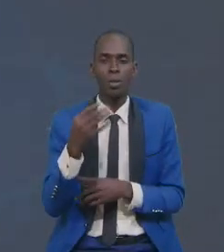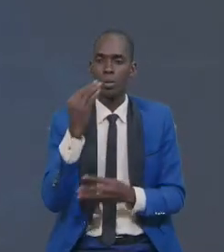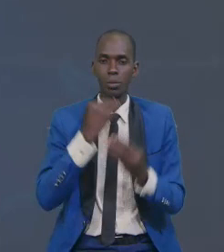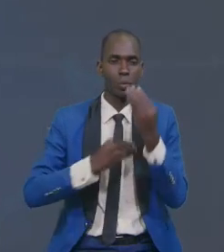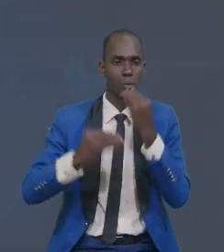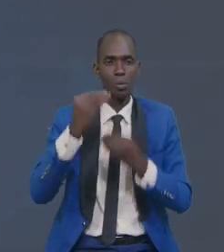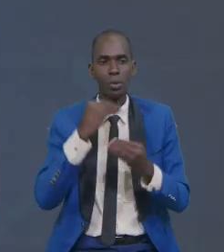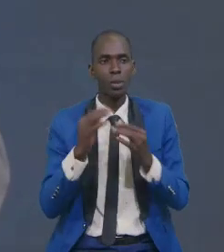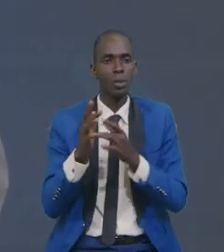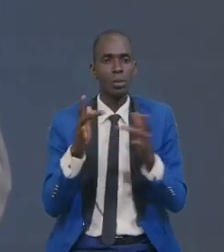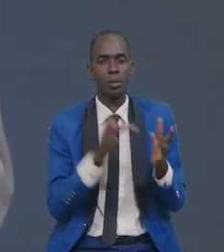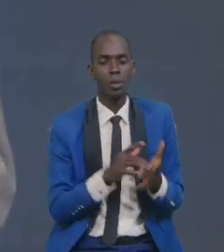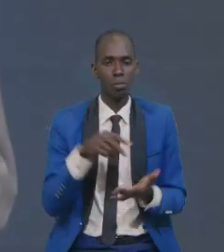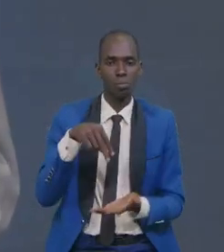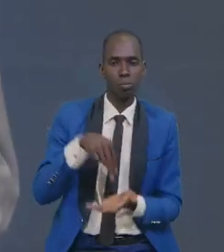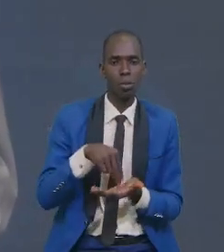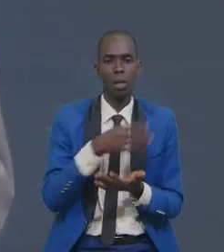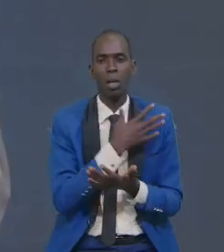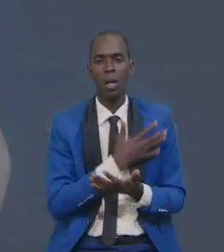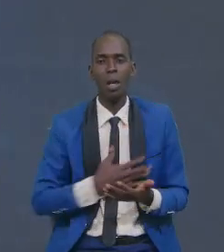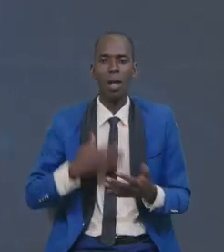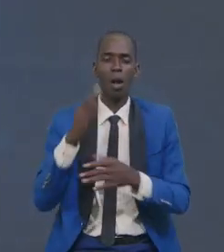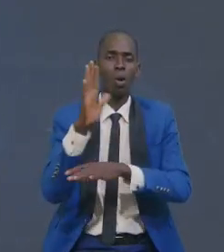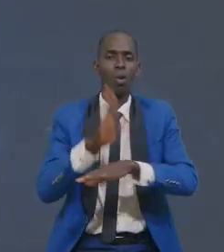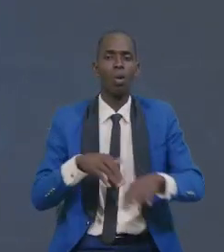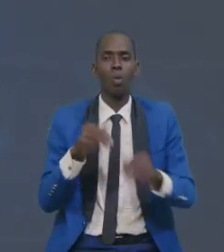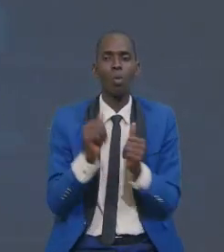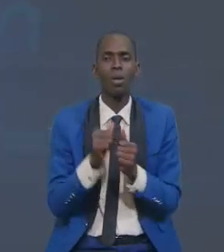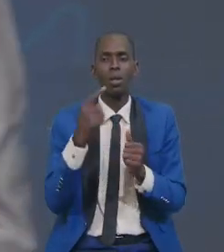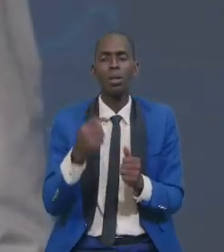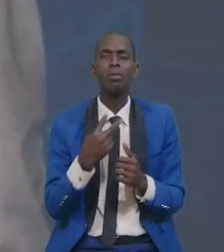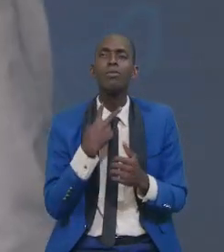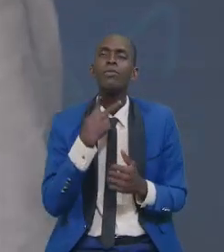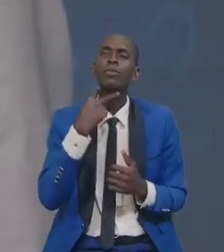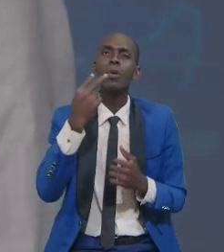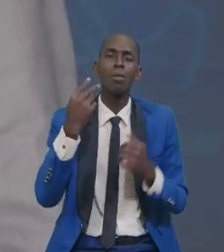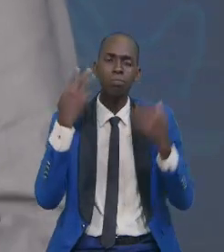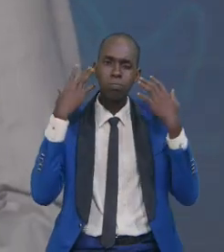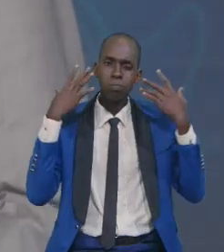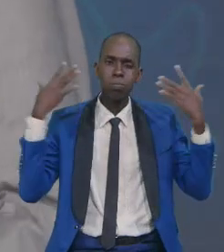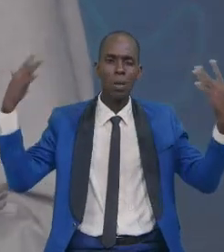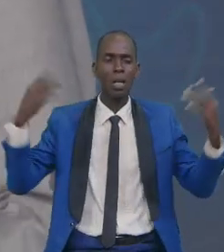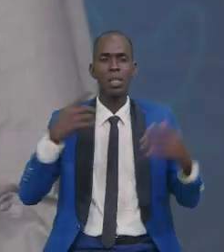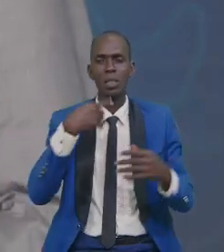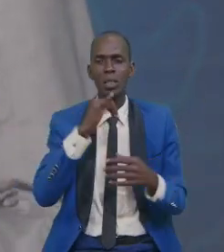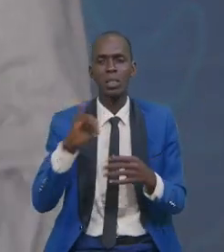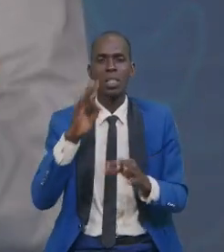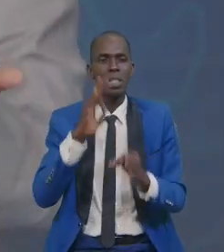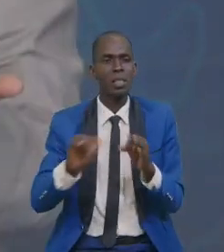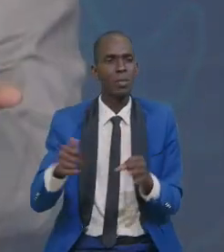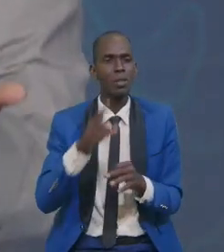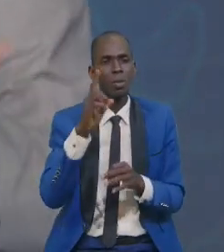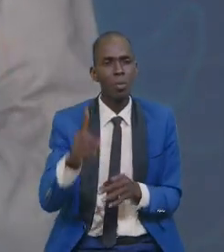Jesus stood and cried with a loud voice, saying, if any man thirst, let